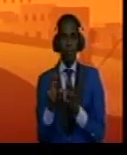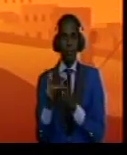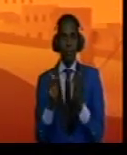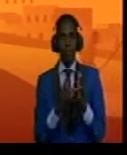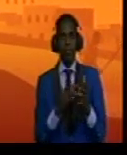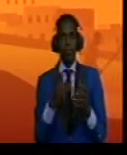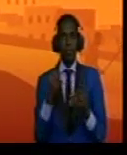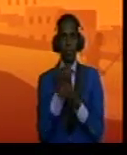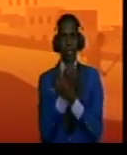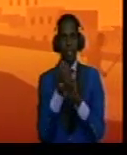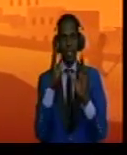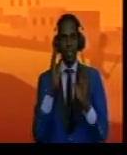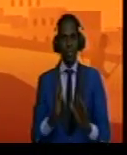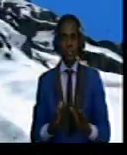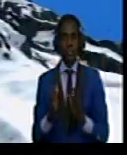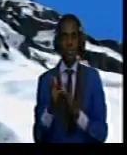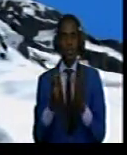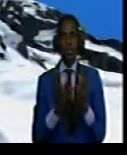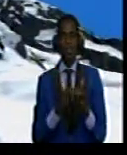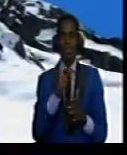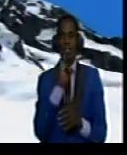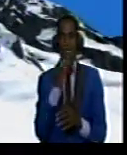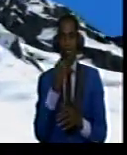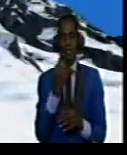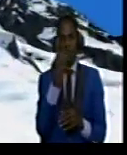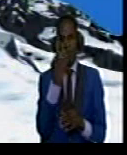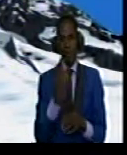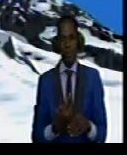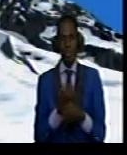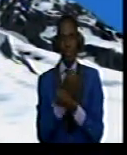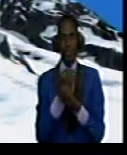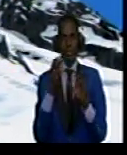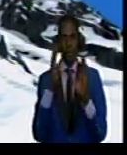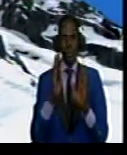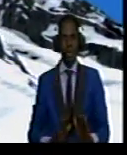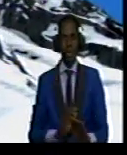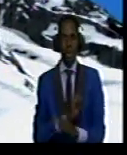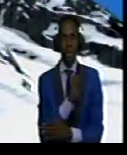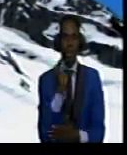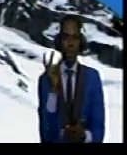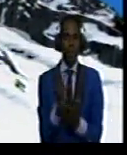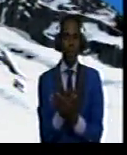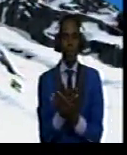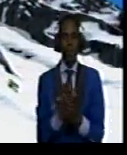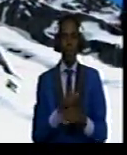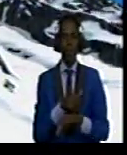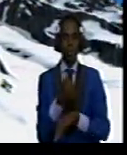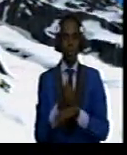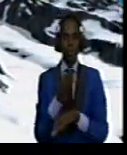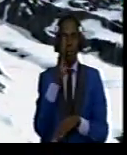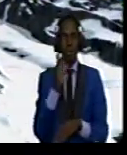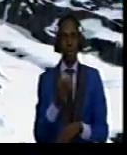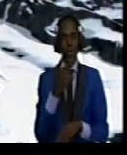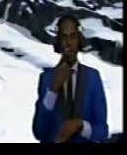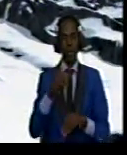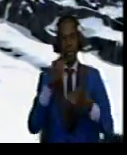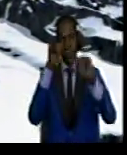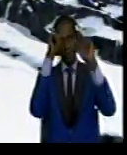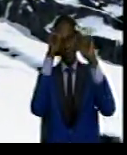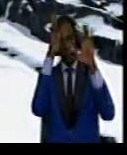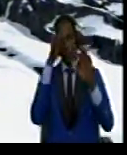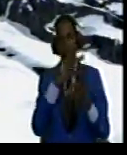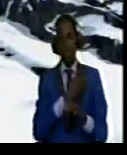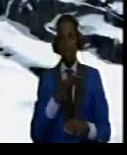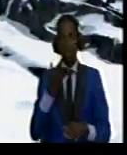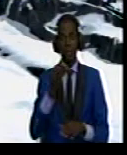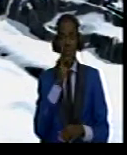them? That Jesus is the only Savior, approved of the Father, that there is no other name given among men whereby we must